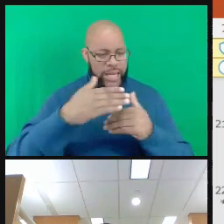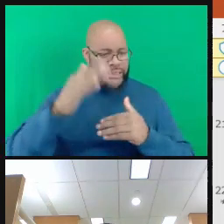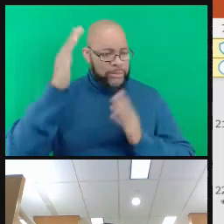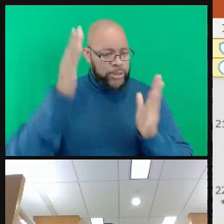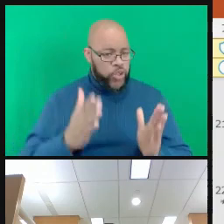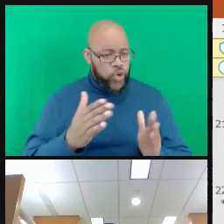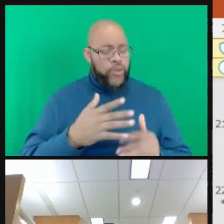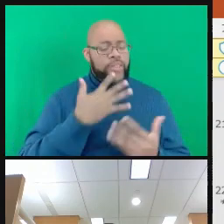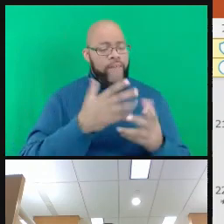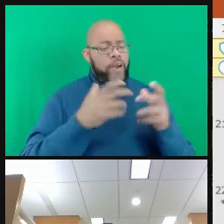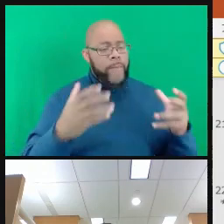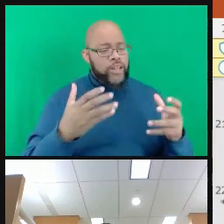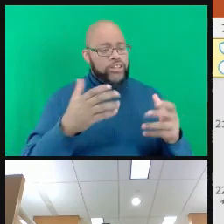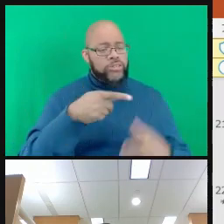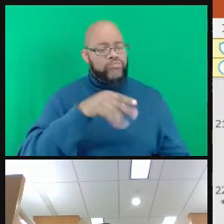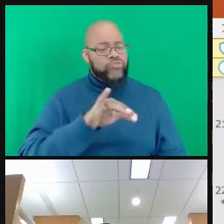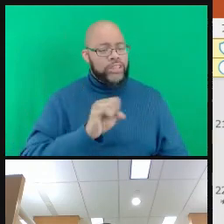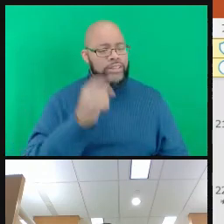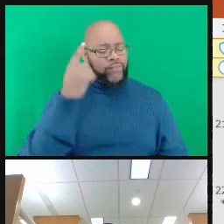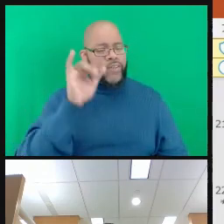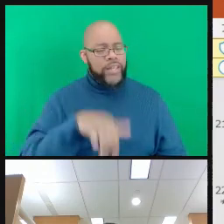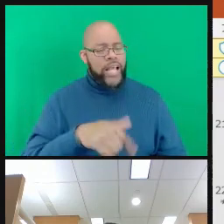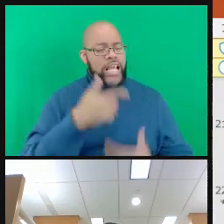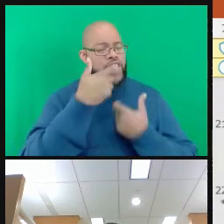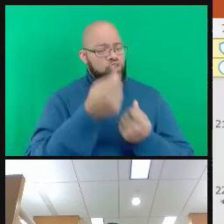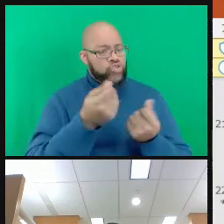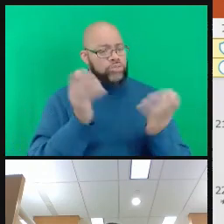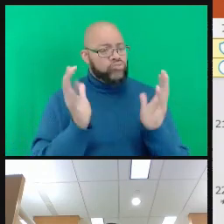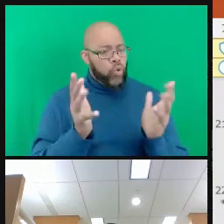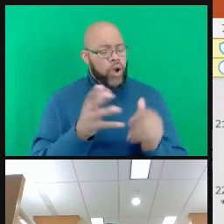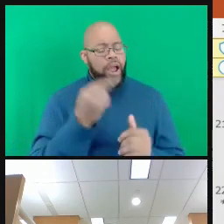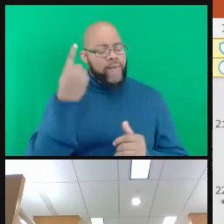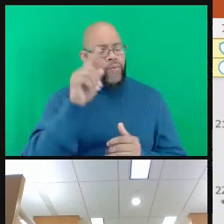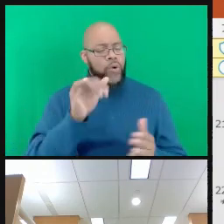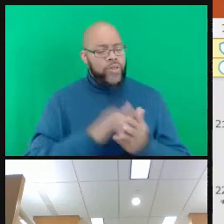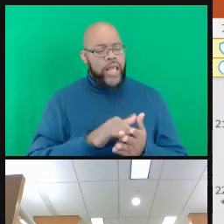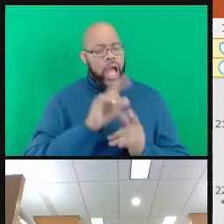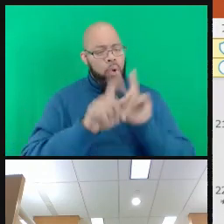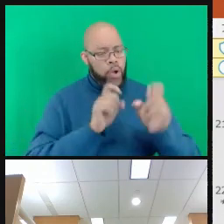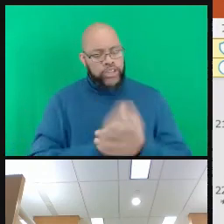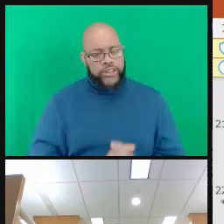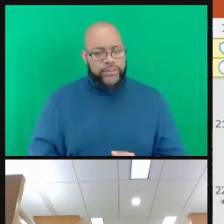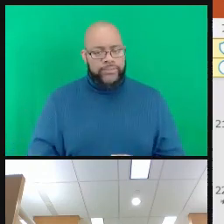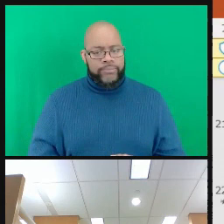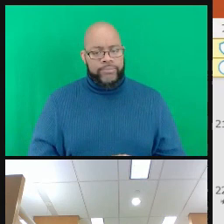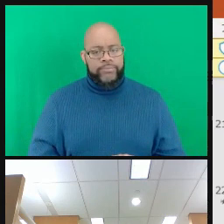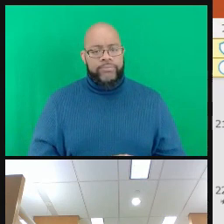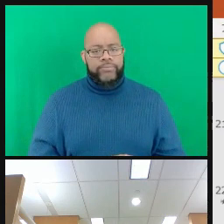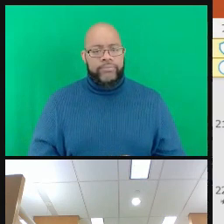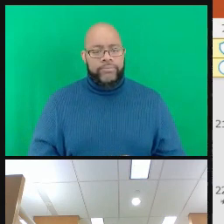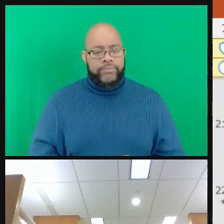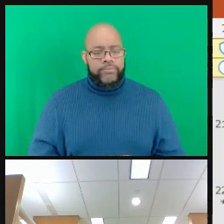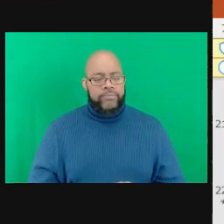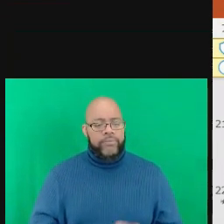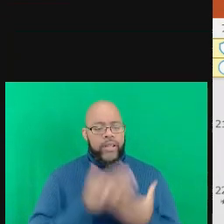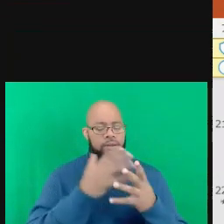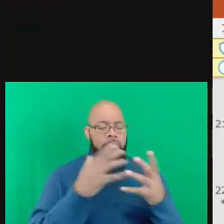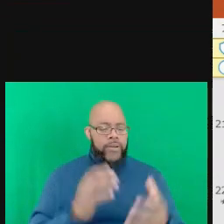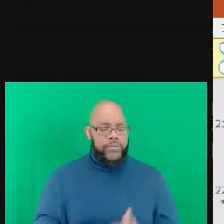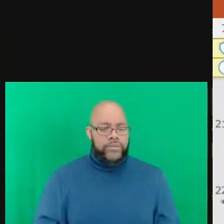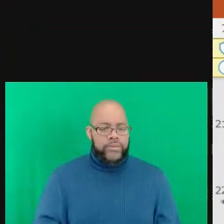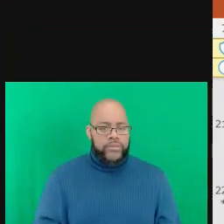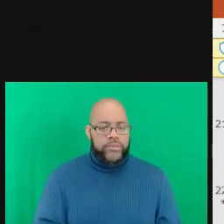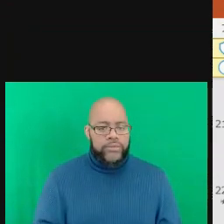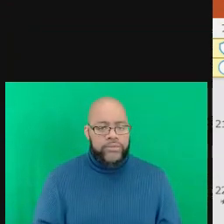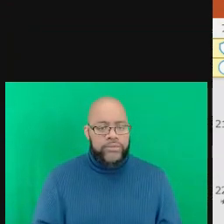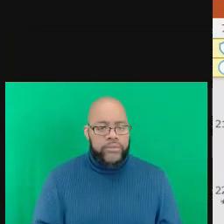So thank you very much, Prince, for this interesting talk and also for the questions and answers. All right, thank you very much. Thank